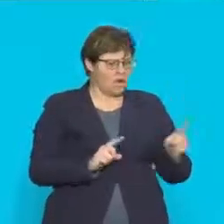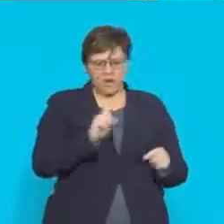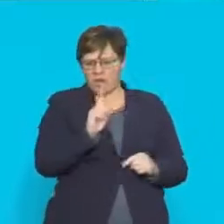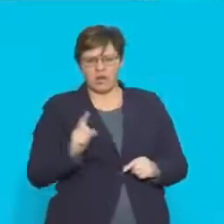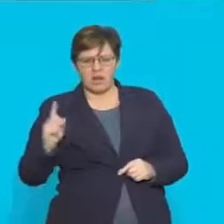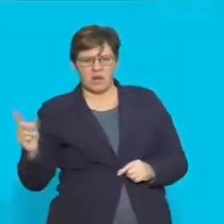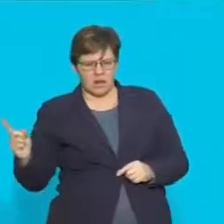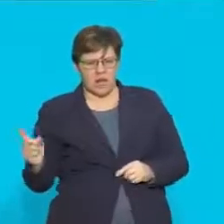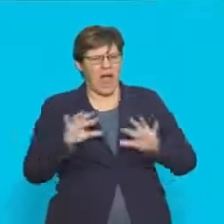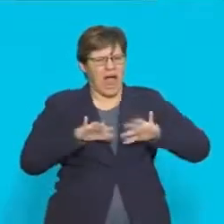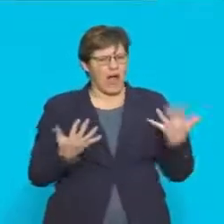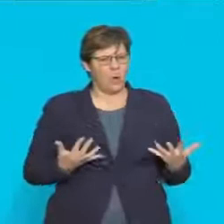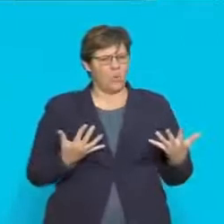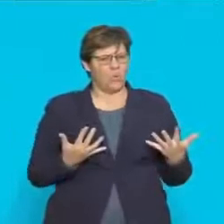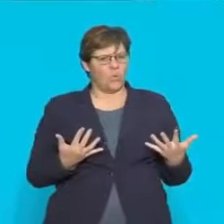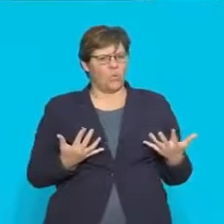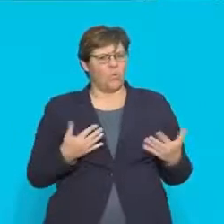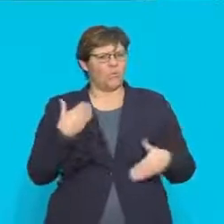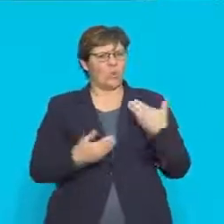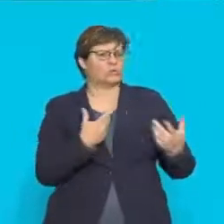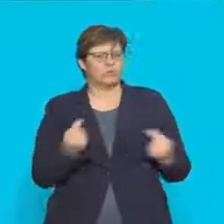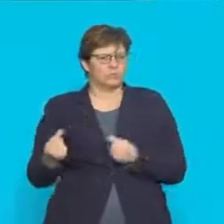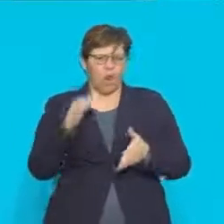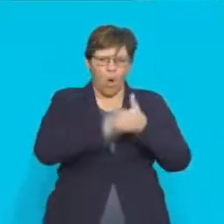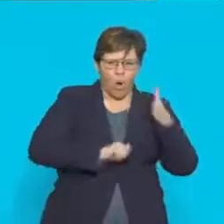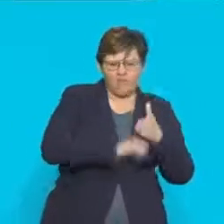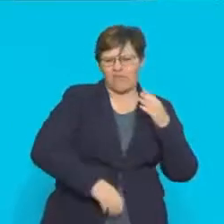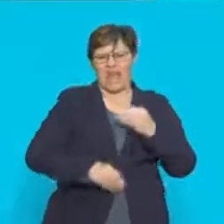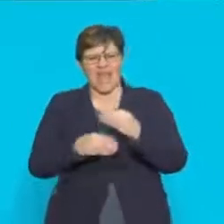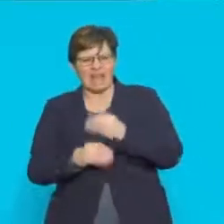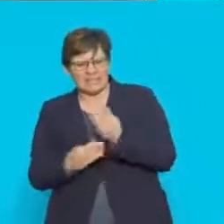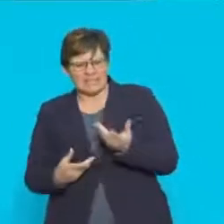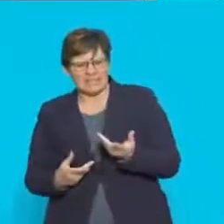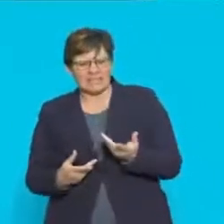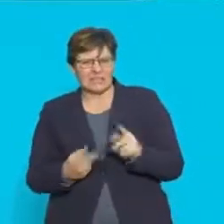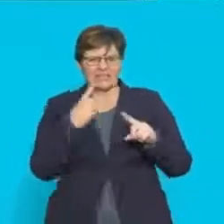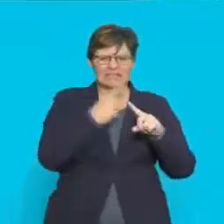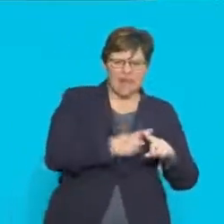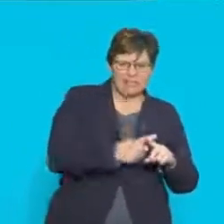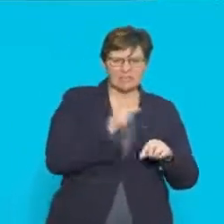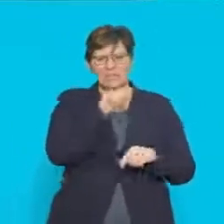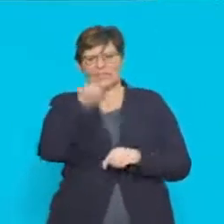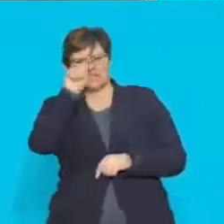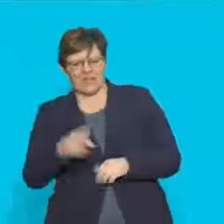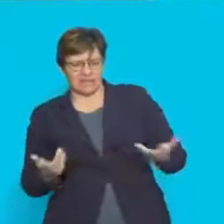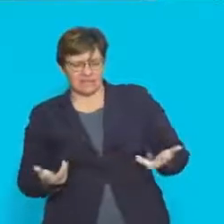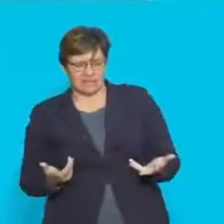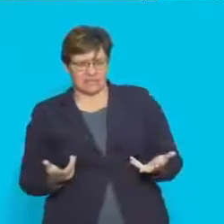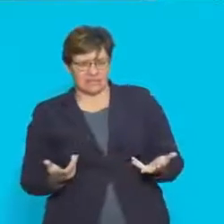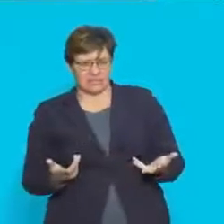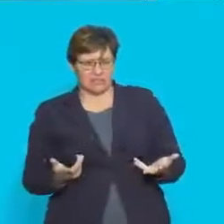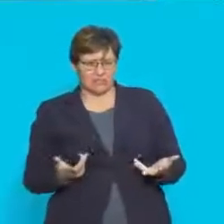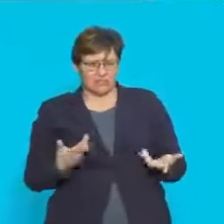to the other? How are you doing that process? Are you subtracting? Are you adding? Are you timesing? Are you dividing?